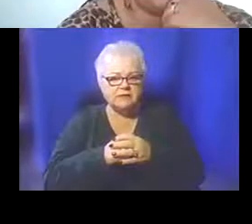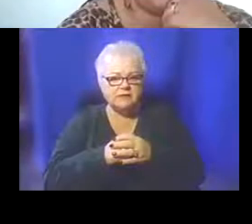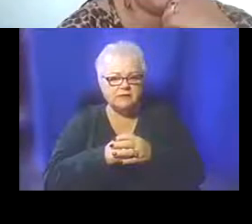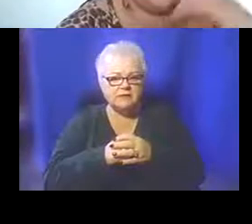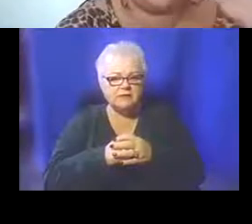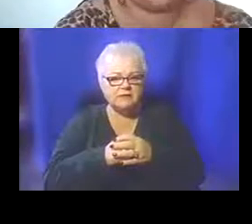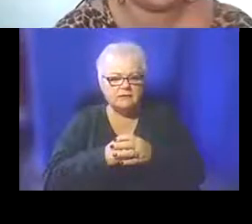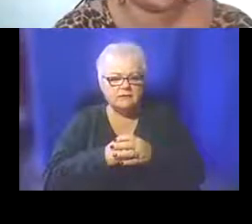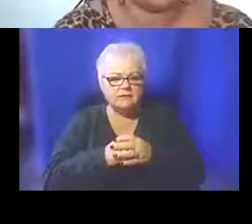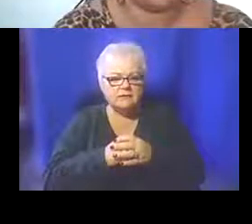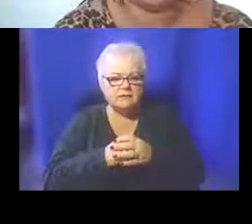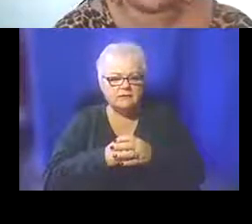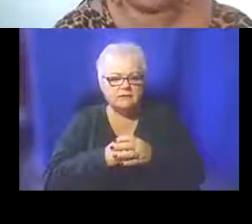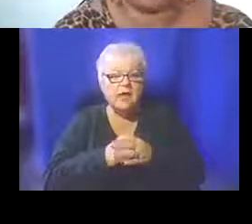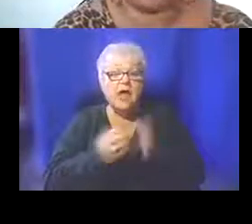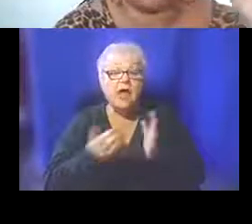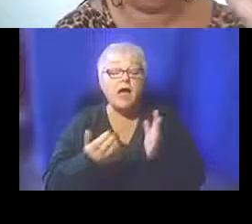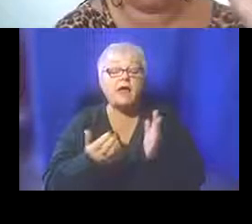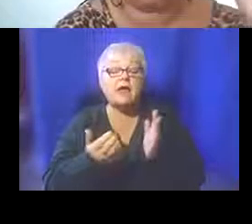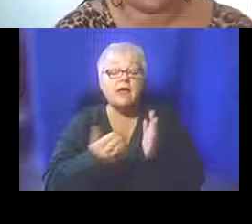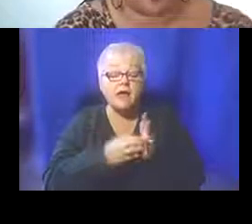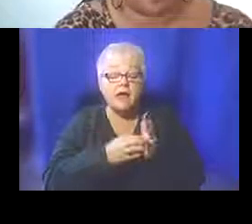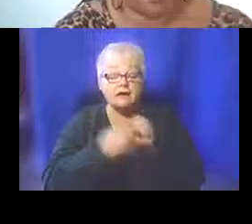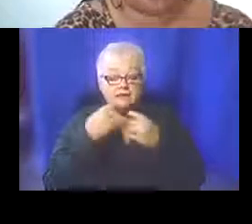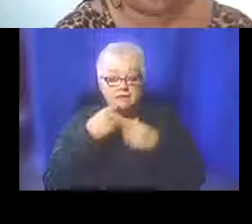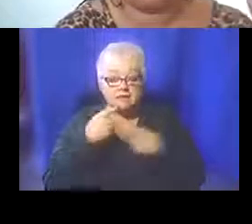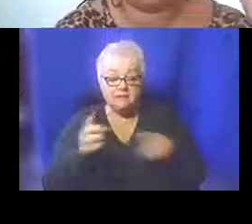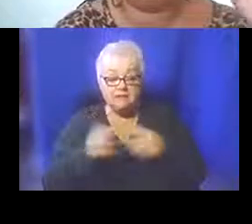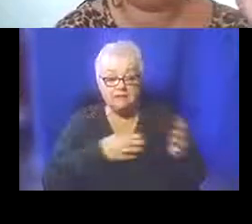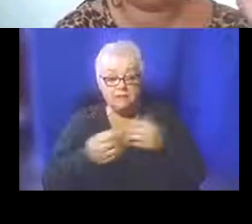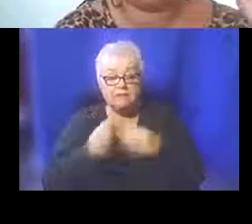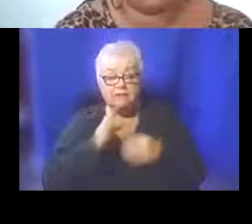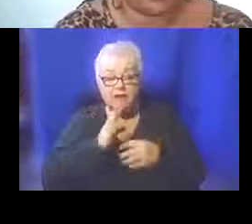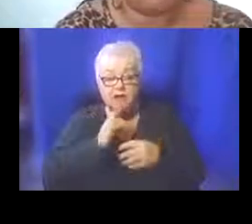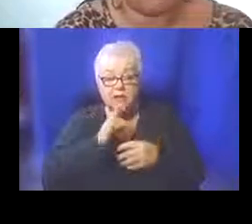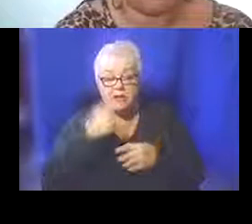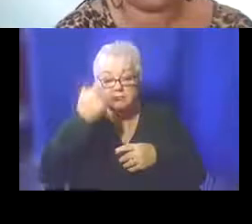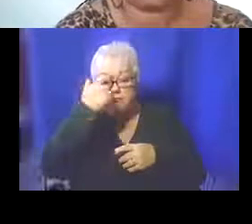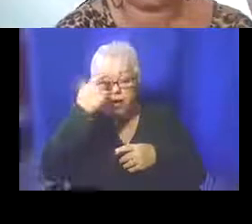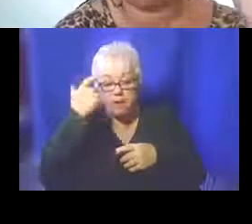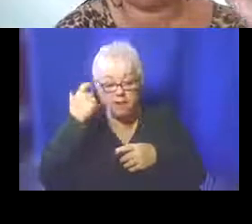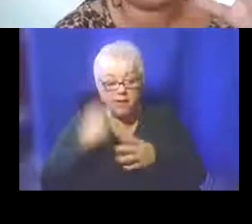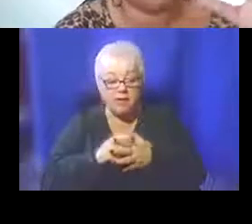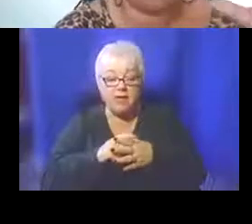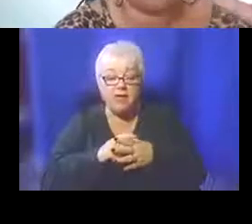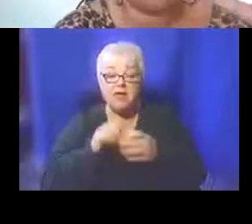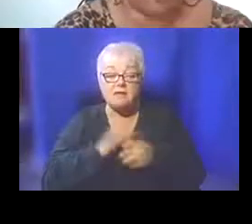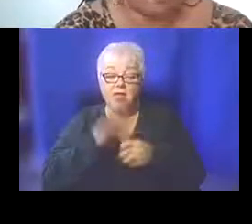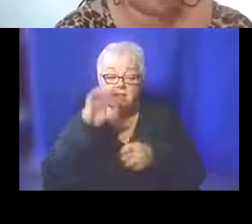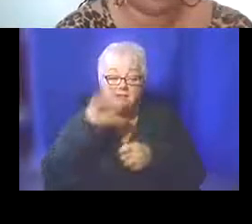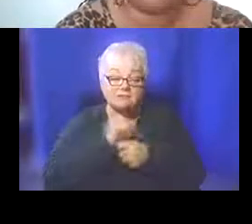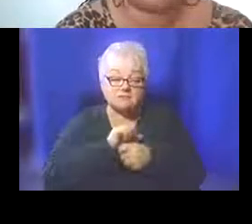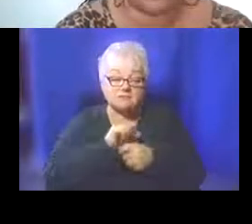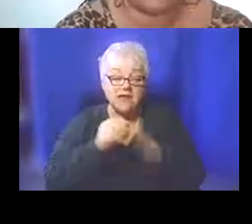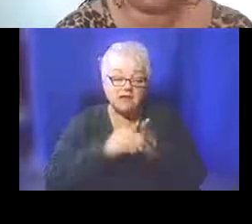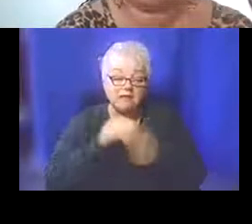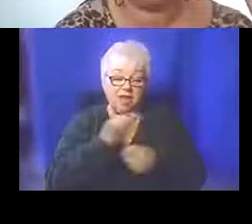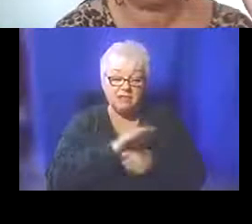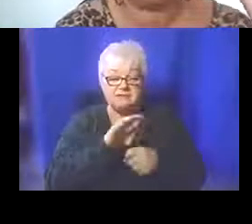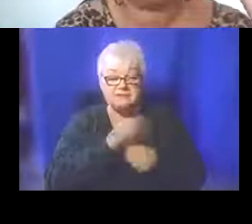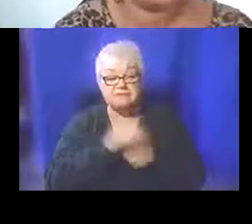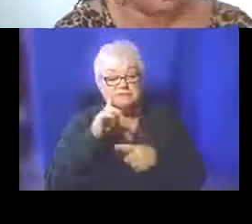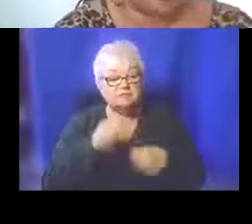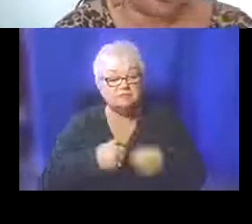go ahead and, again, disclaimer, even though we talk about trauma, even though we do anti-violence work, even though we talk about survivors all the